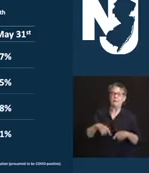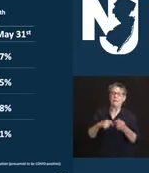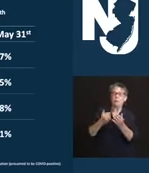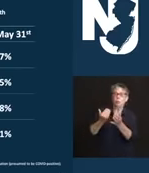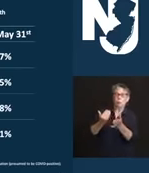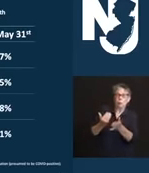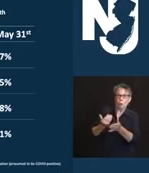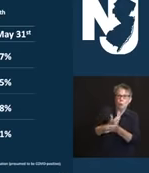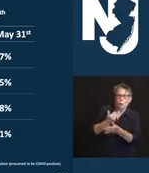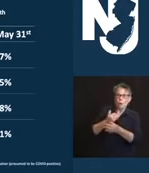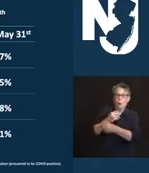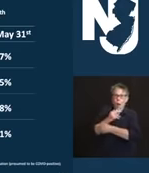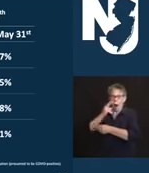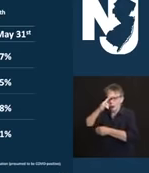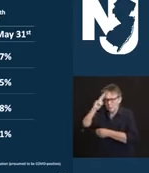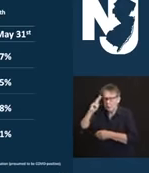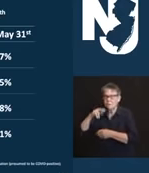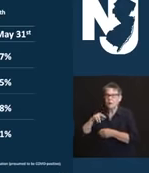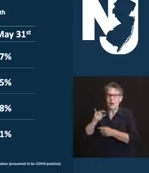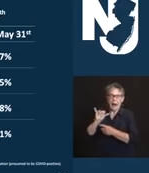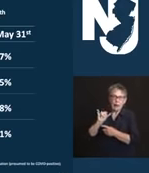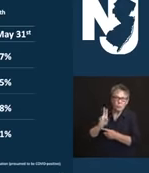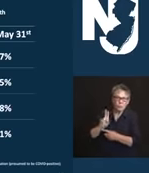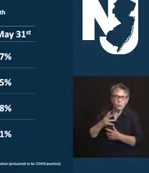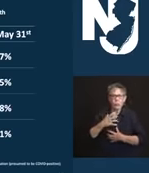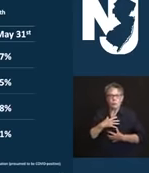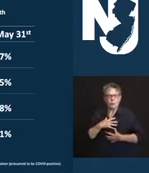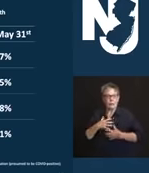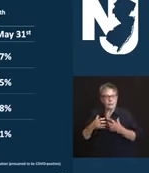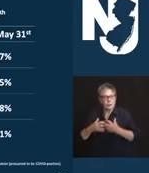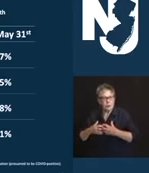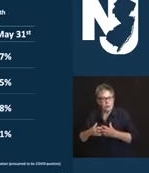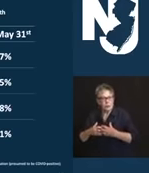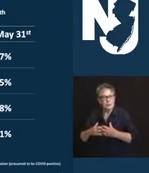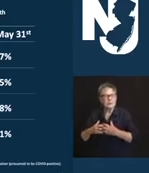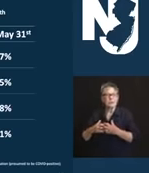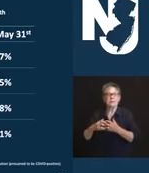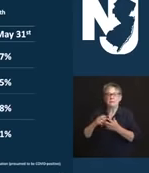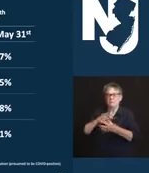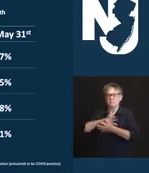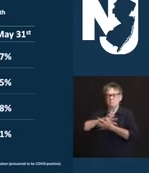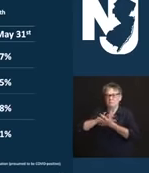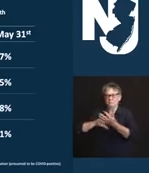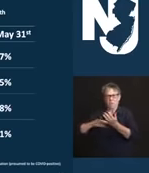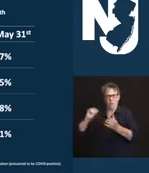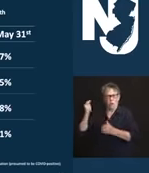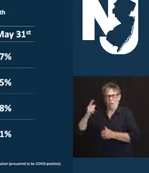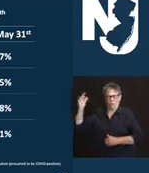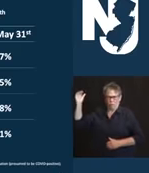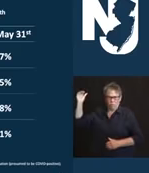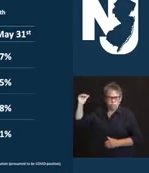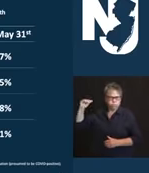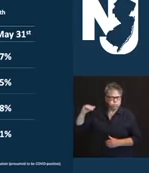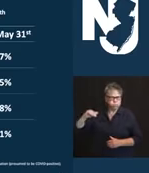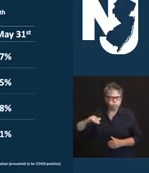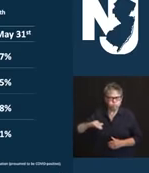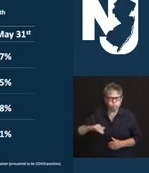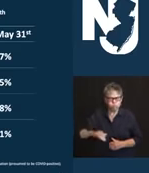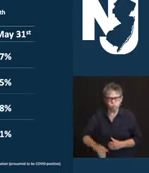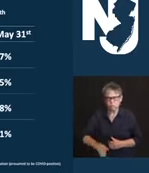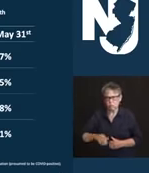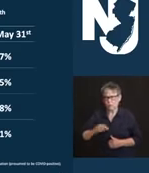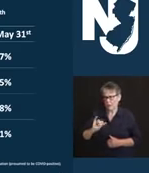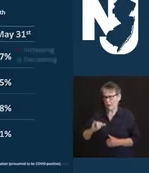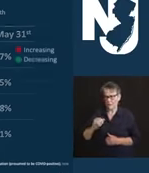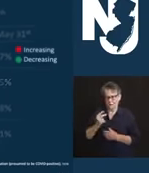not just from our peak 2 months ago, but have continued to decline over the past 2 weeks. And